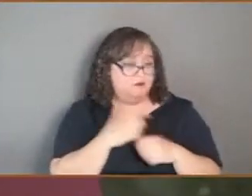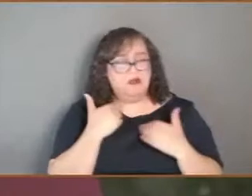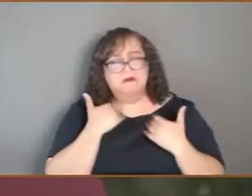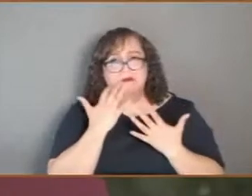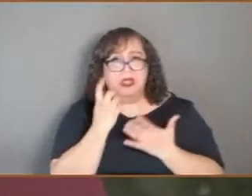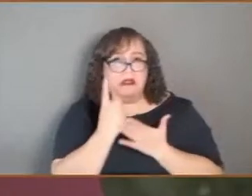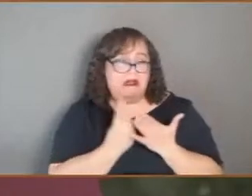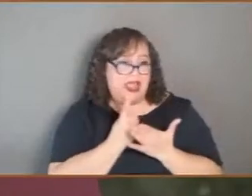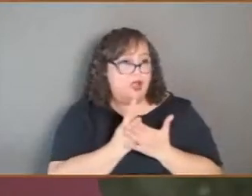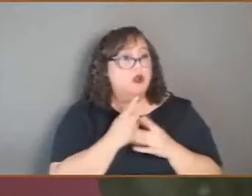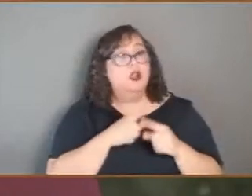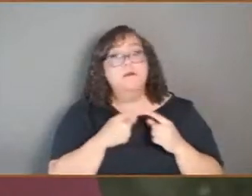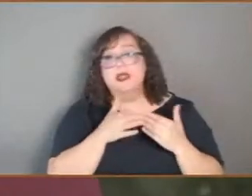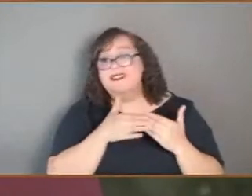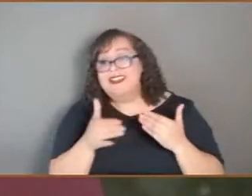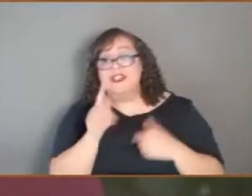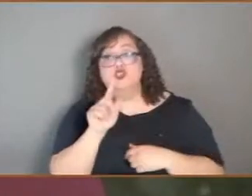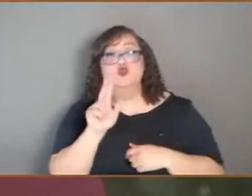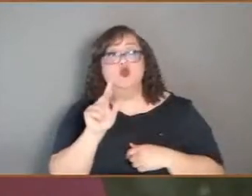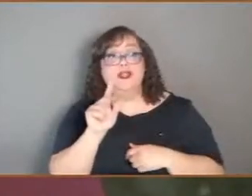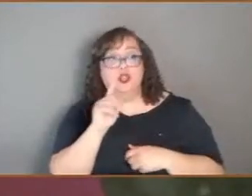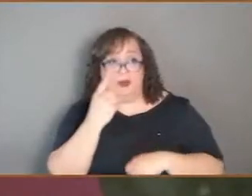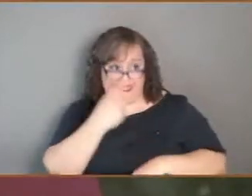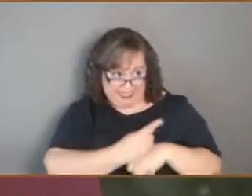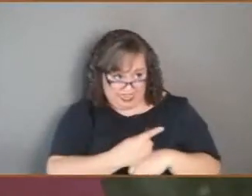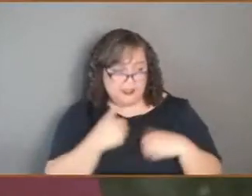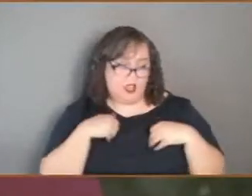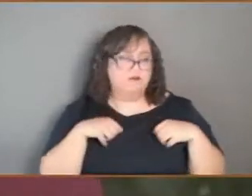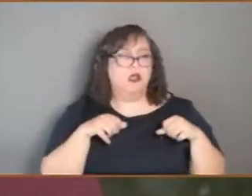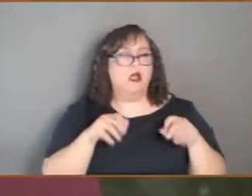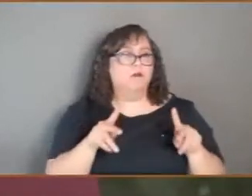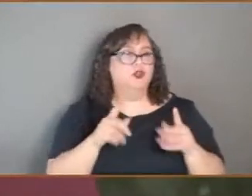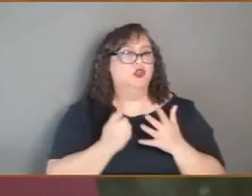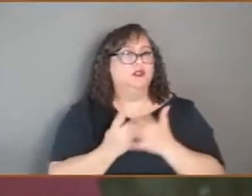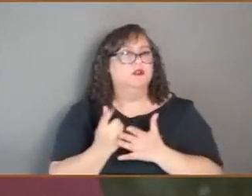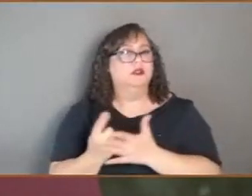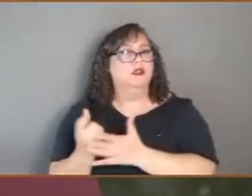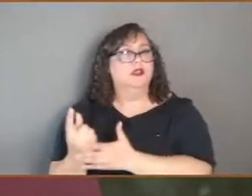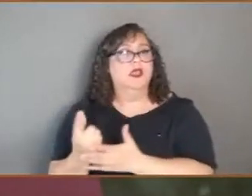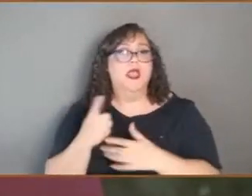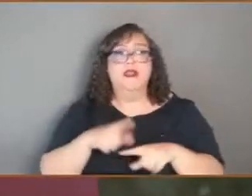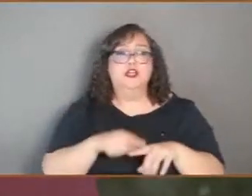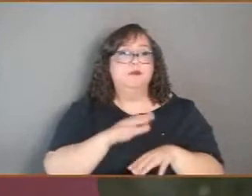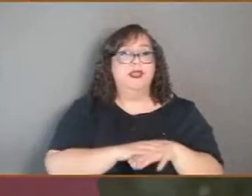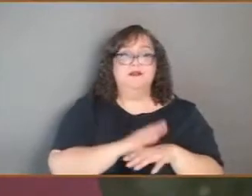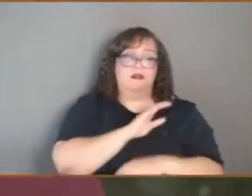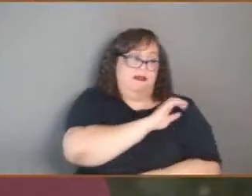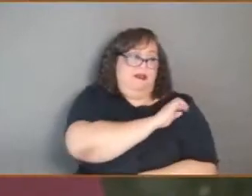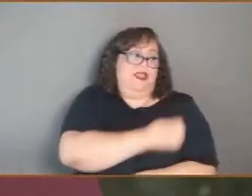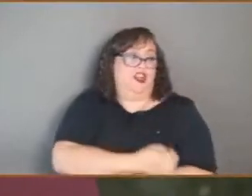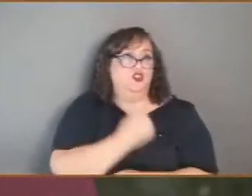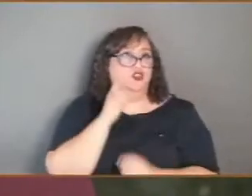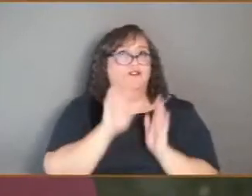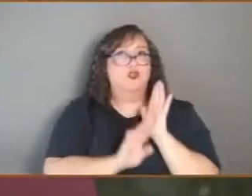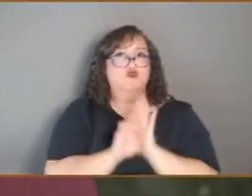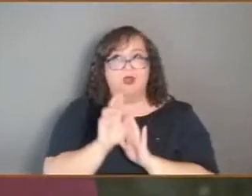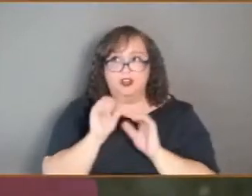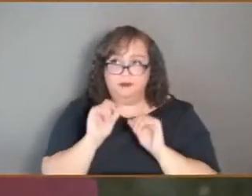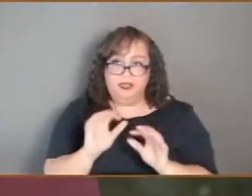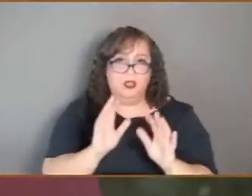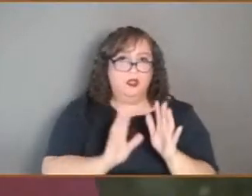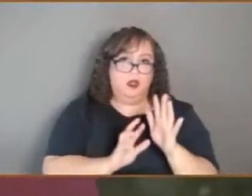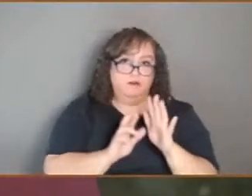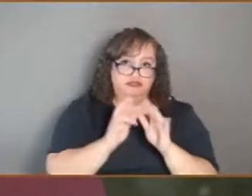days, starting tomorrow, to launch Lucy. And the importance there is the energy of the rocket to get us into that right awesome trajectory to go visit all